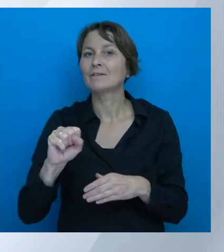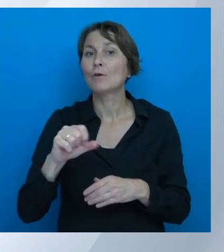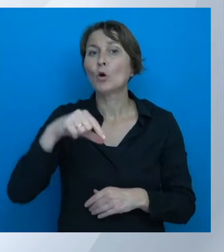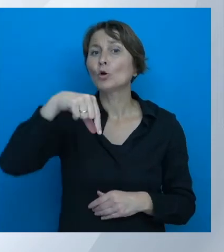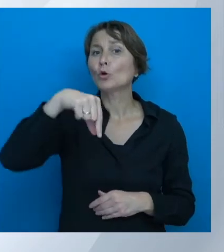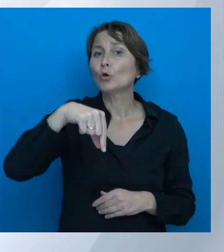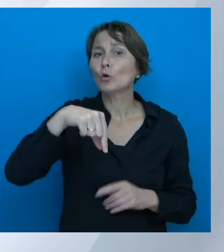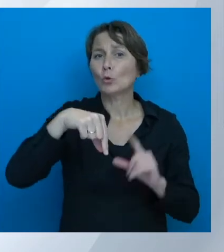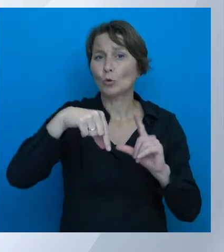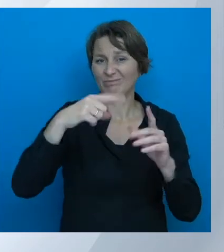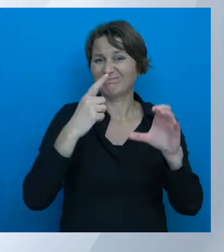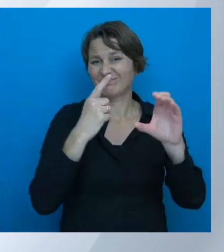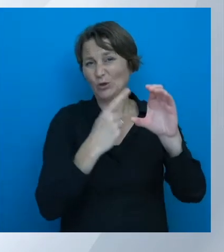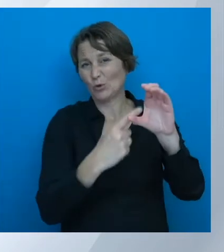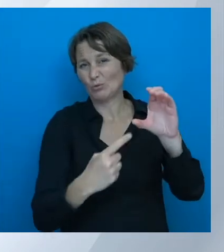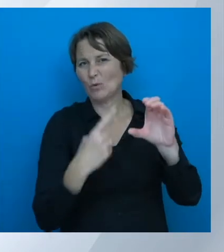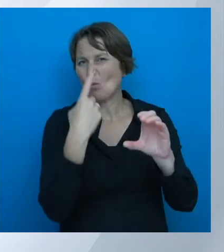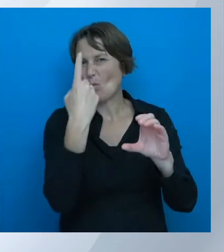two.